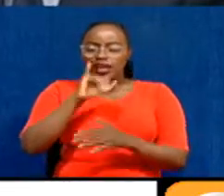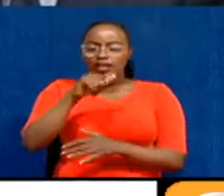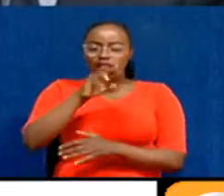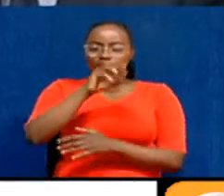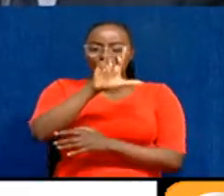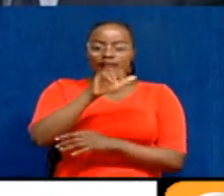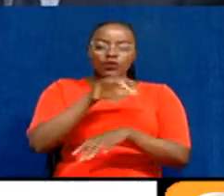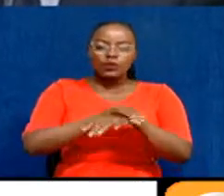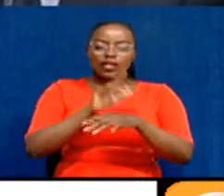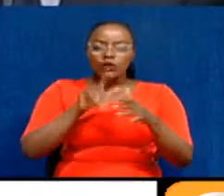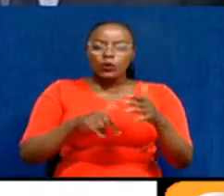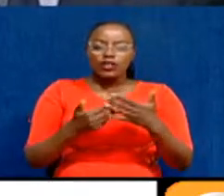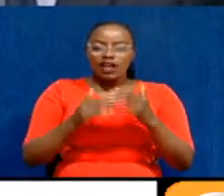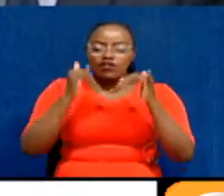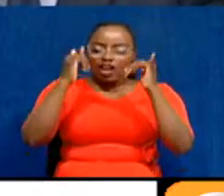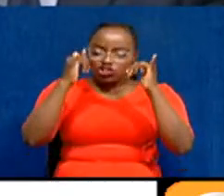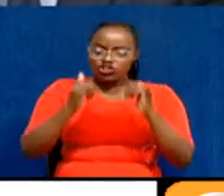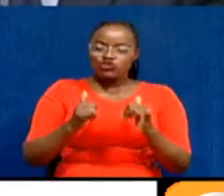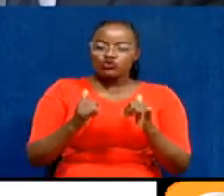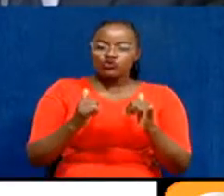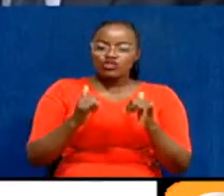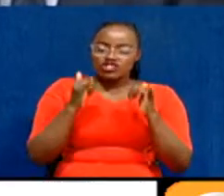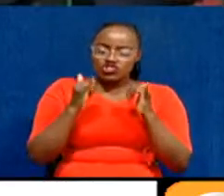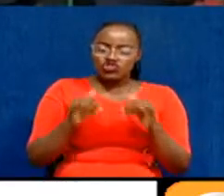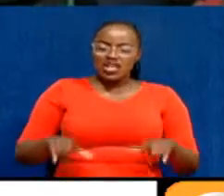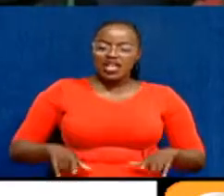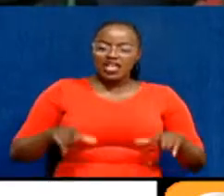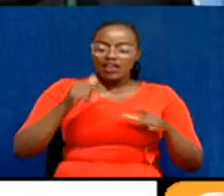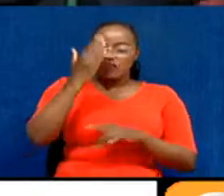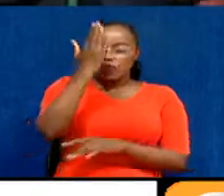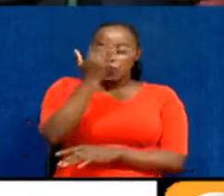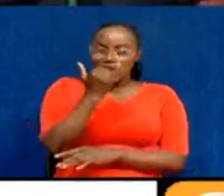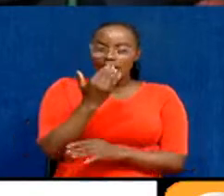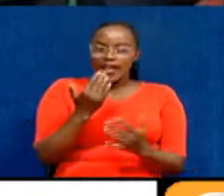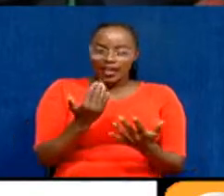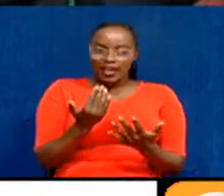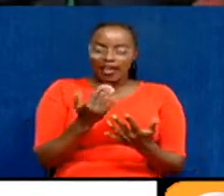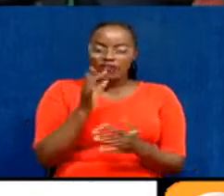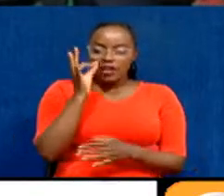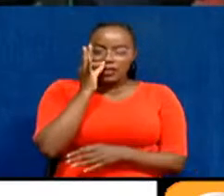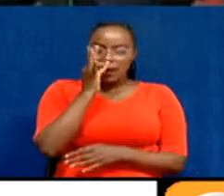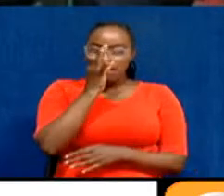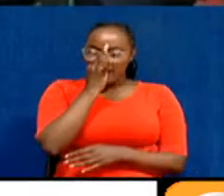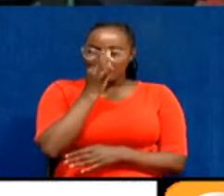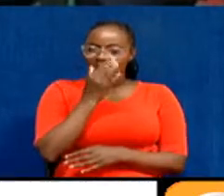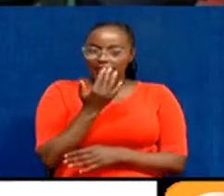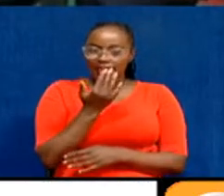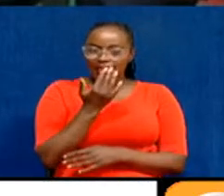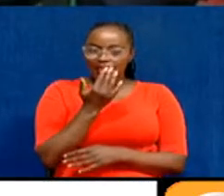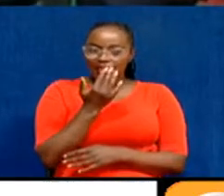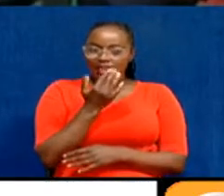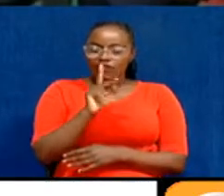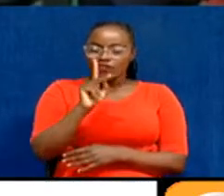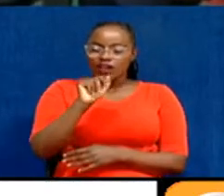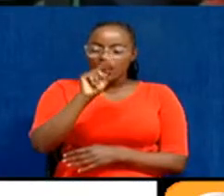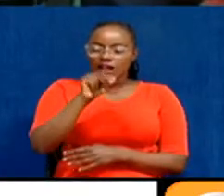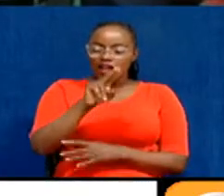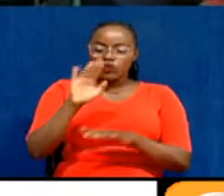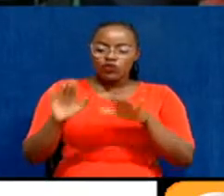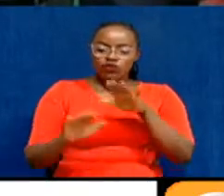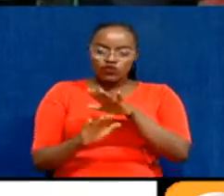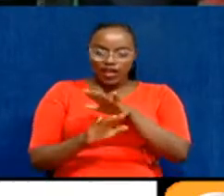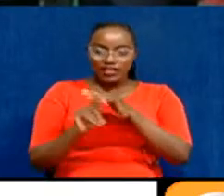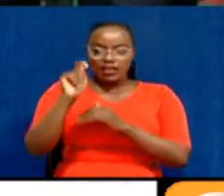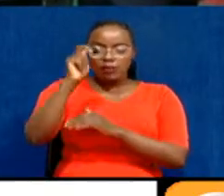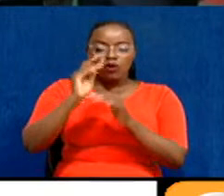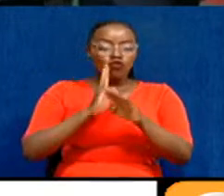would say kupata nafsi mpya, because Mwai Kibaki was a KANU vice president for